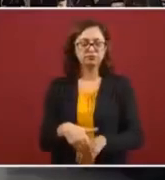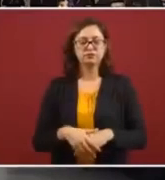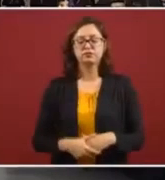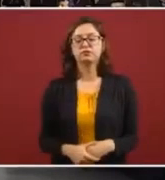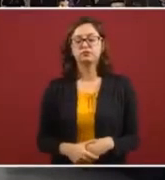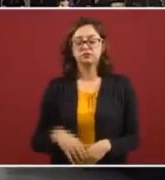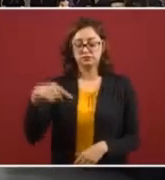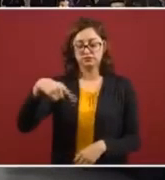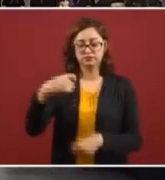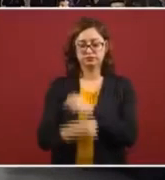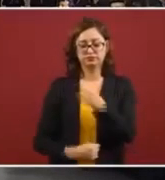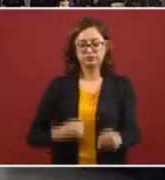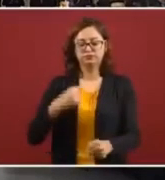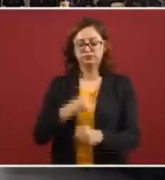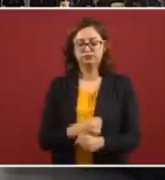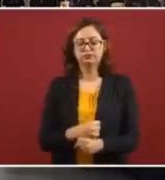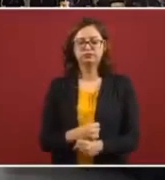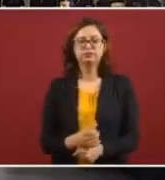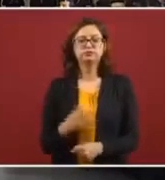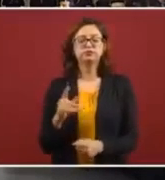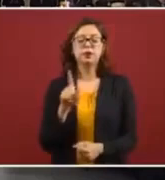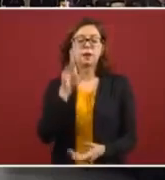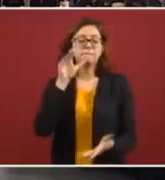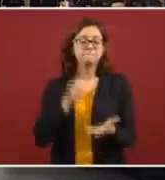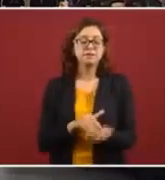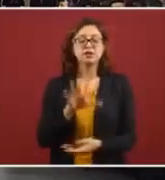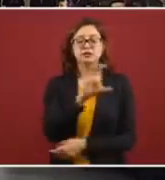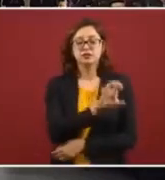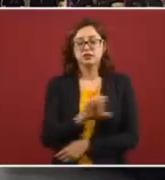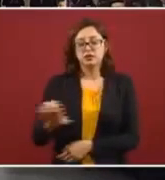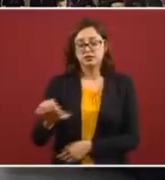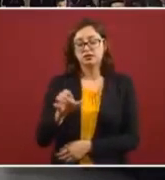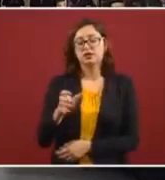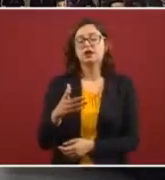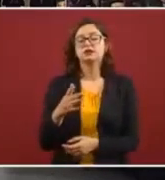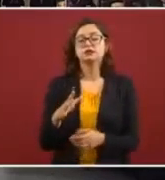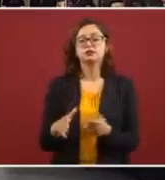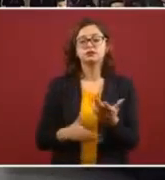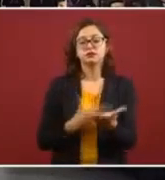año this year, we received